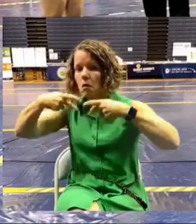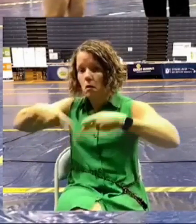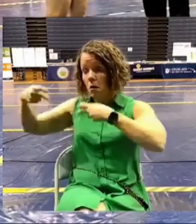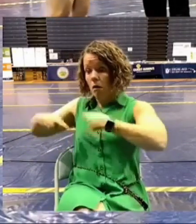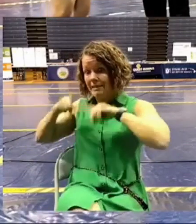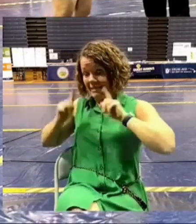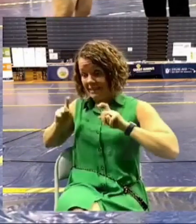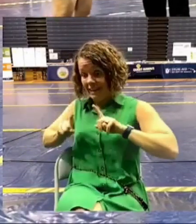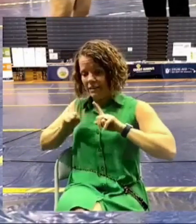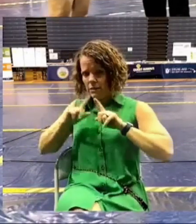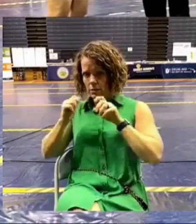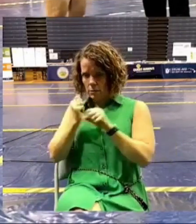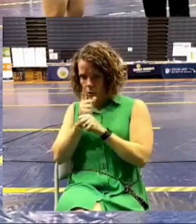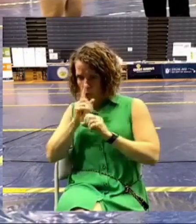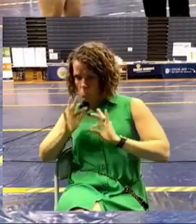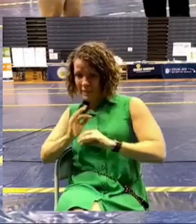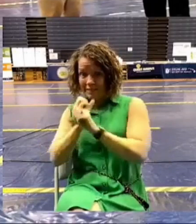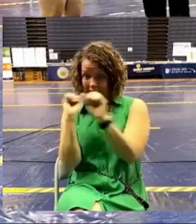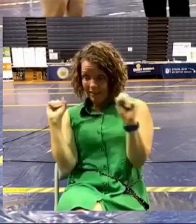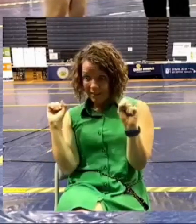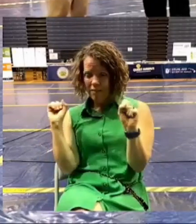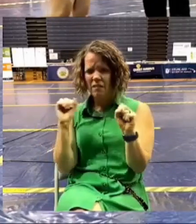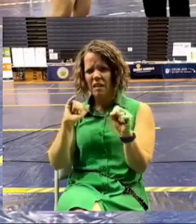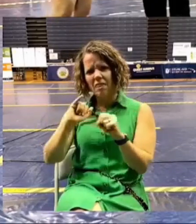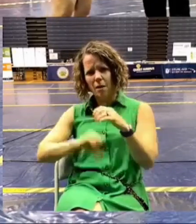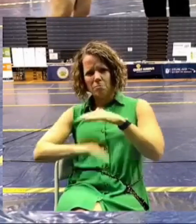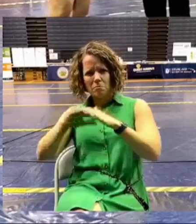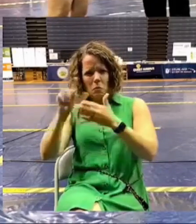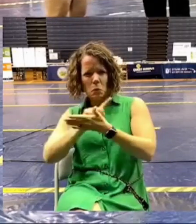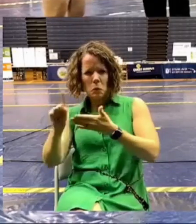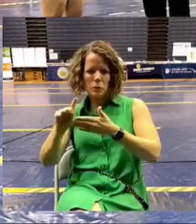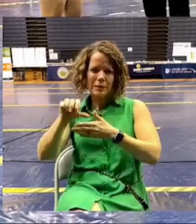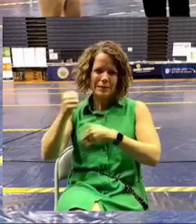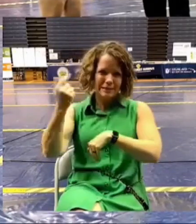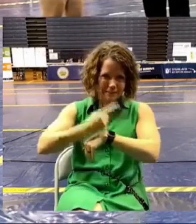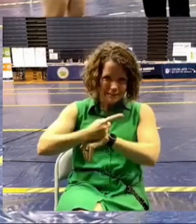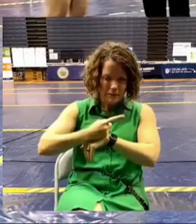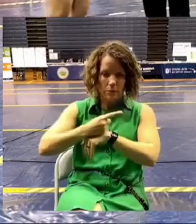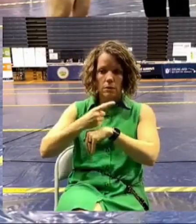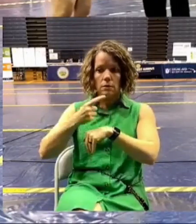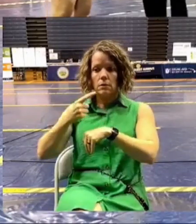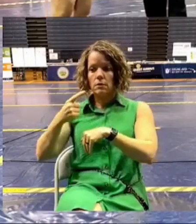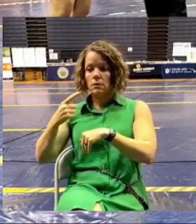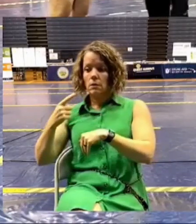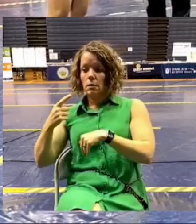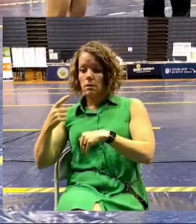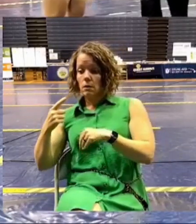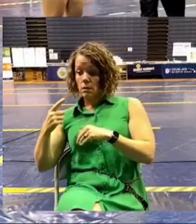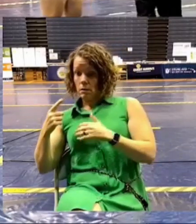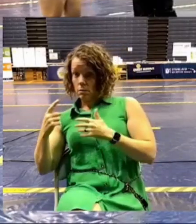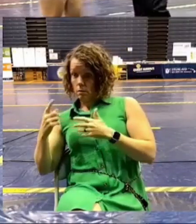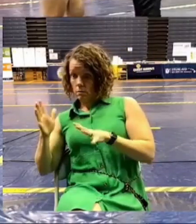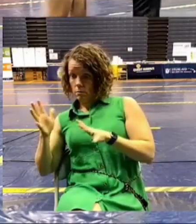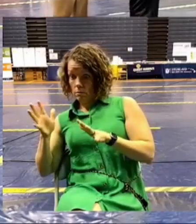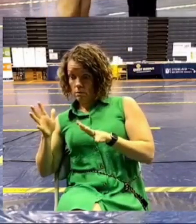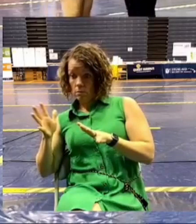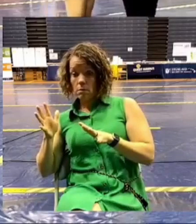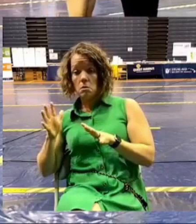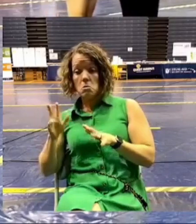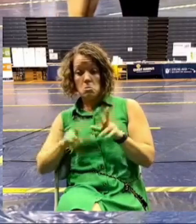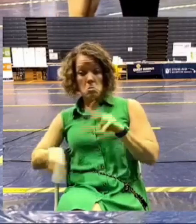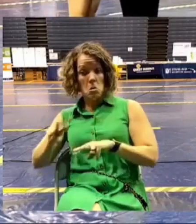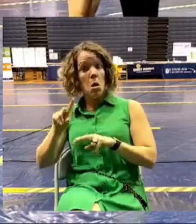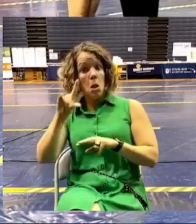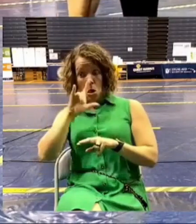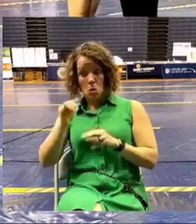on trying to validate some other methods that could potentially shorten that time. But as soon as that's done and we've determined